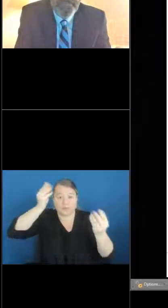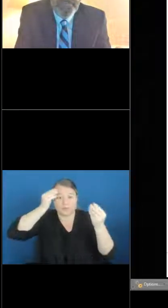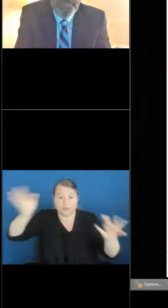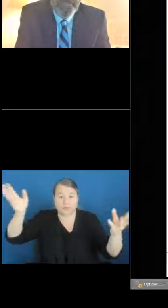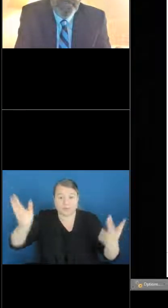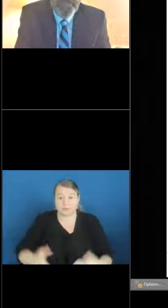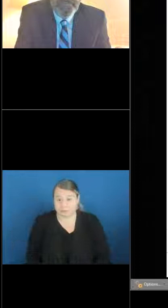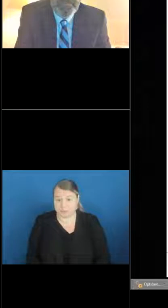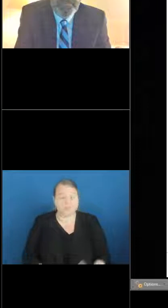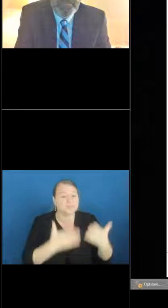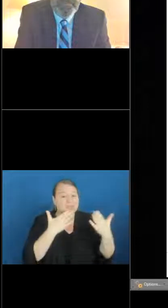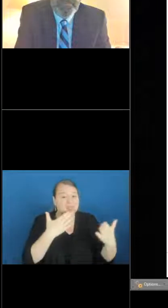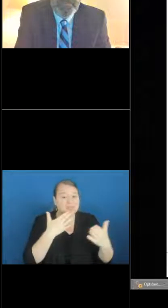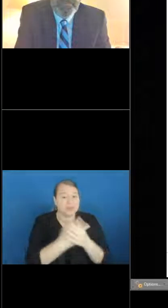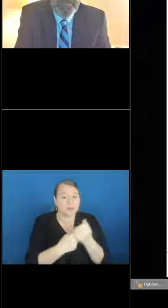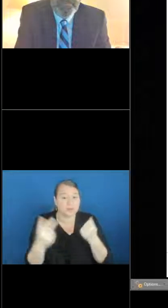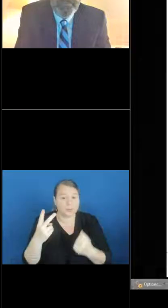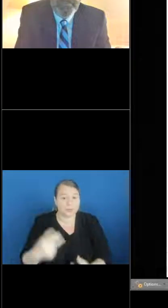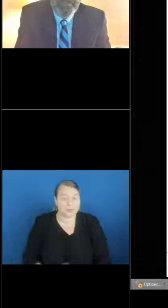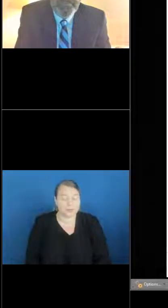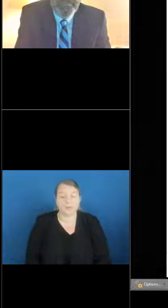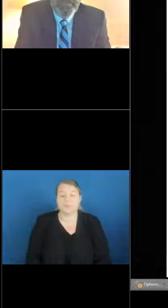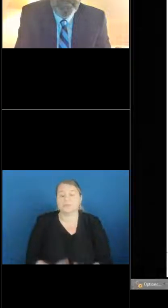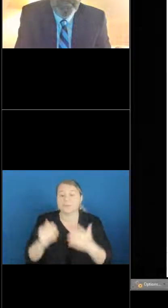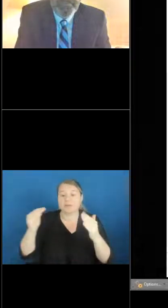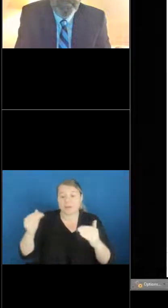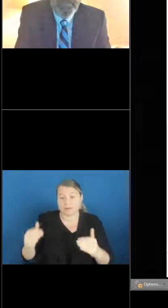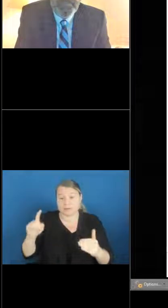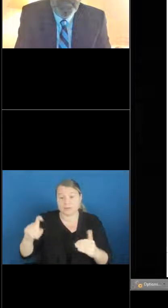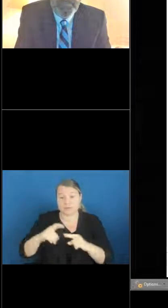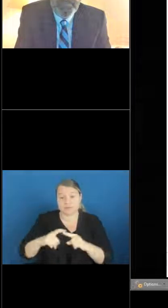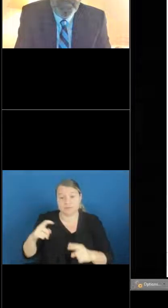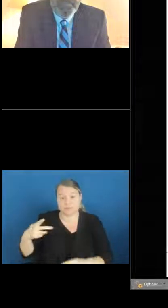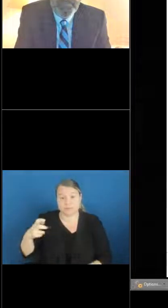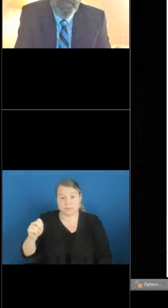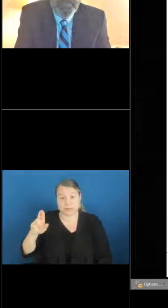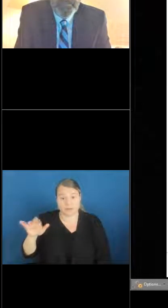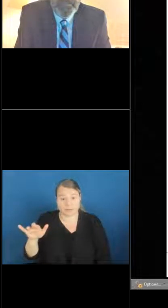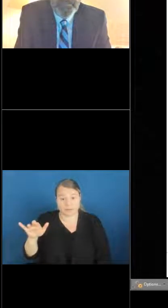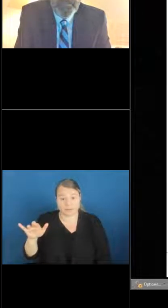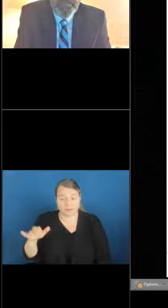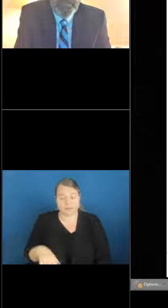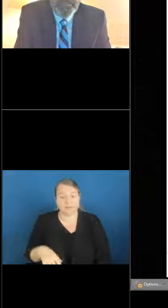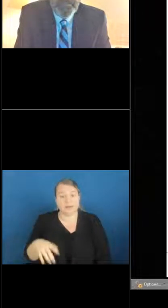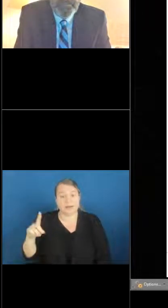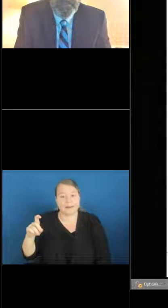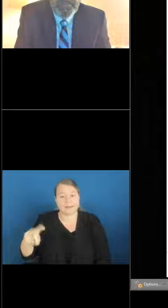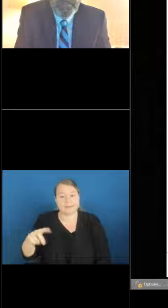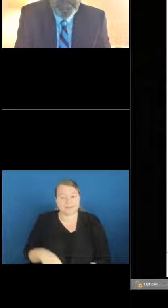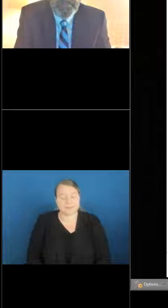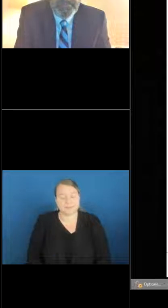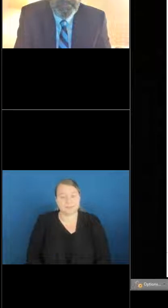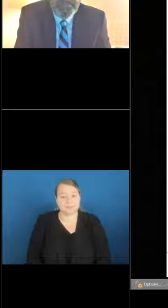Thank you, John and Zamir. Zamir, the next question comes from Henry. He asks, how